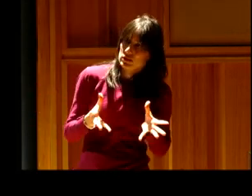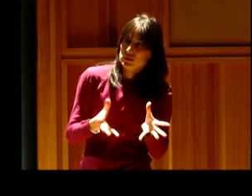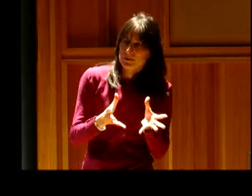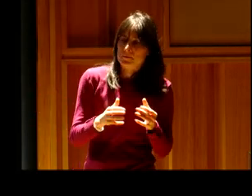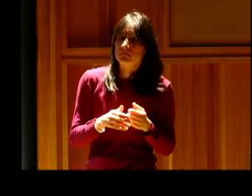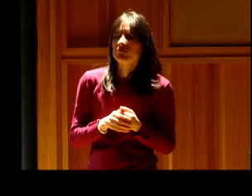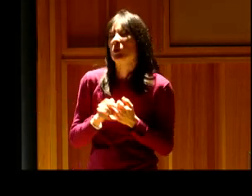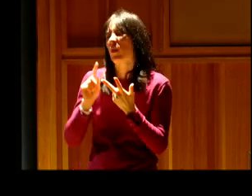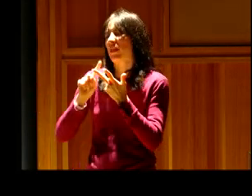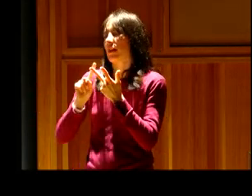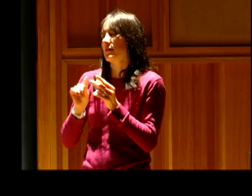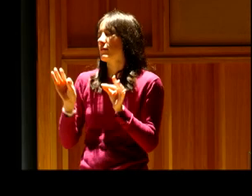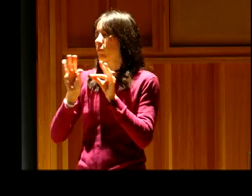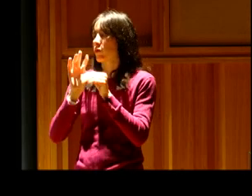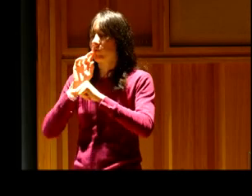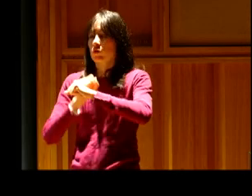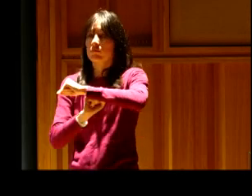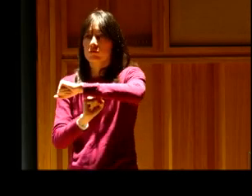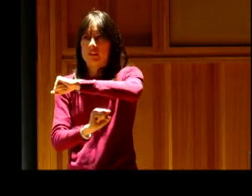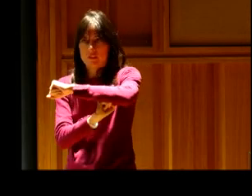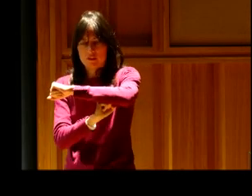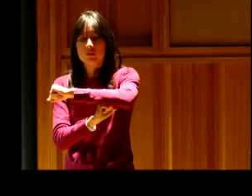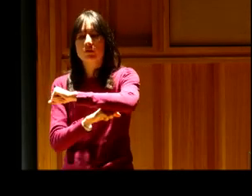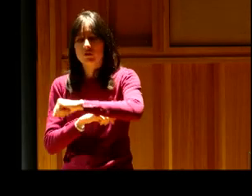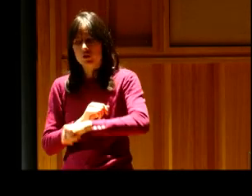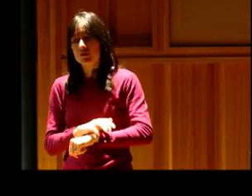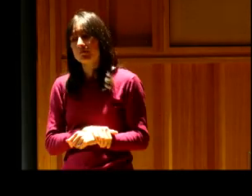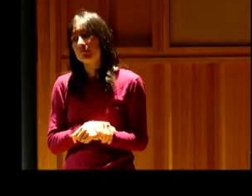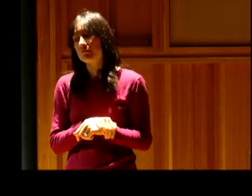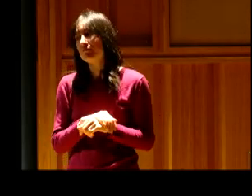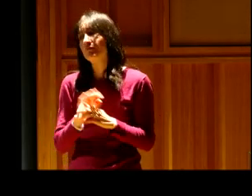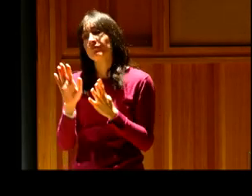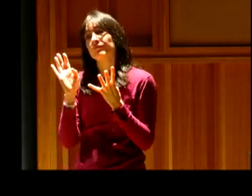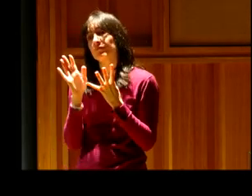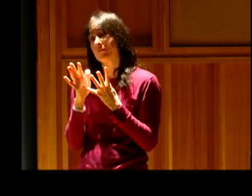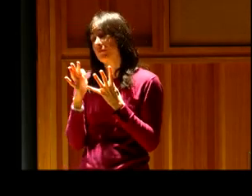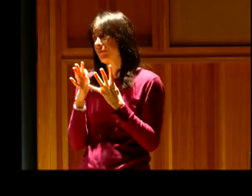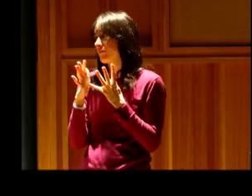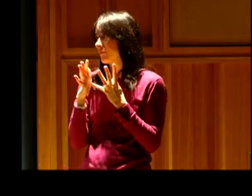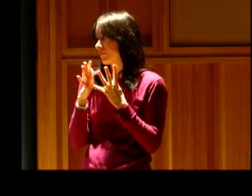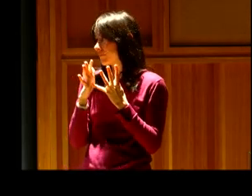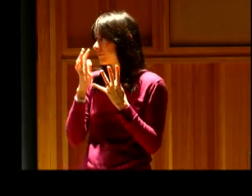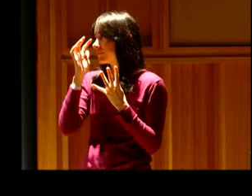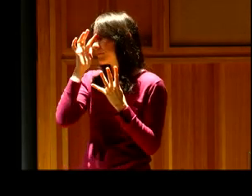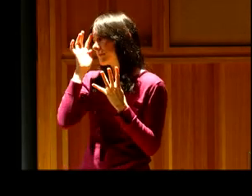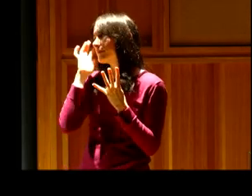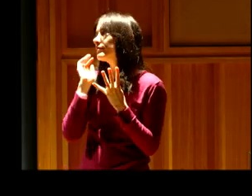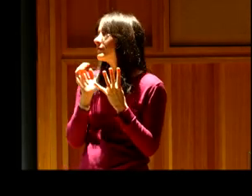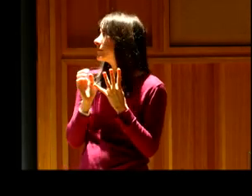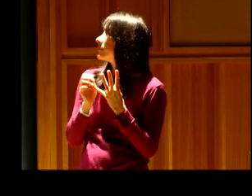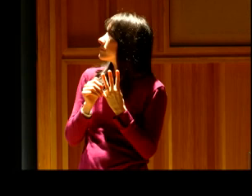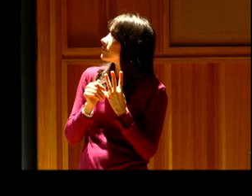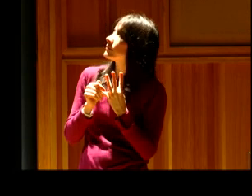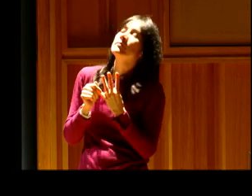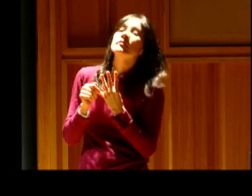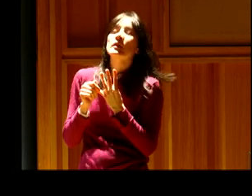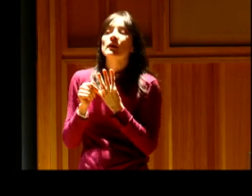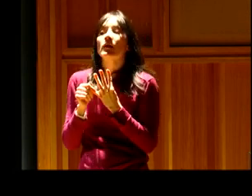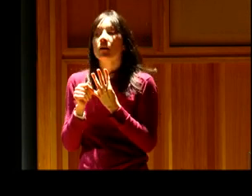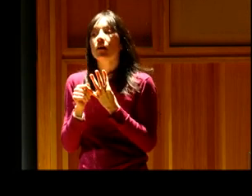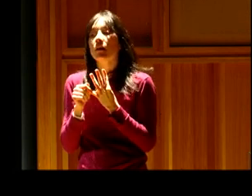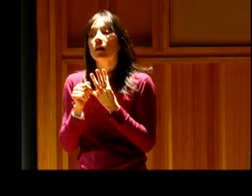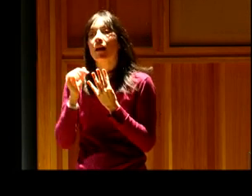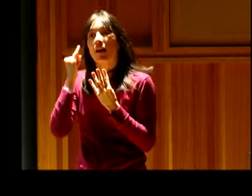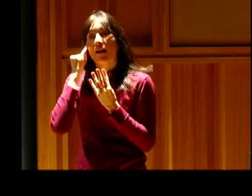is electrifying the end uses. The fourth is we need to recognize that no matter how good a job we do in lowering